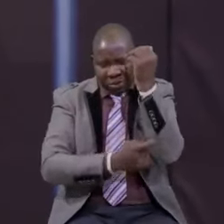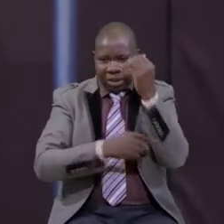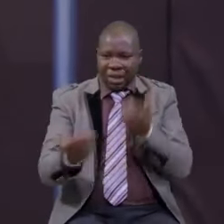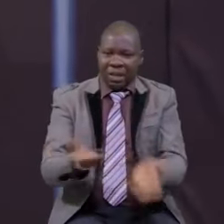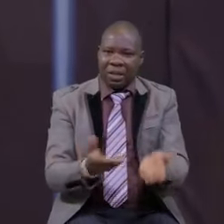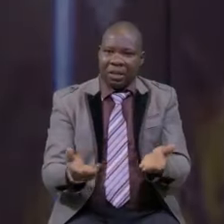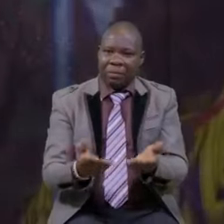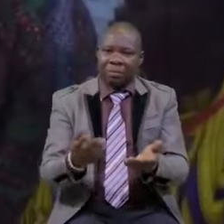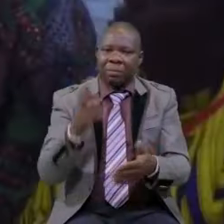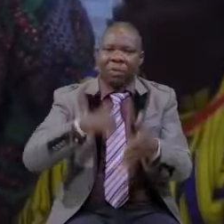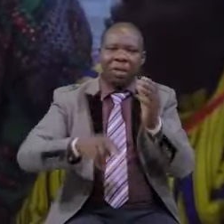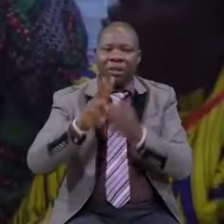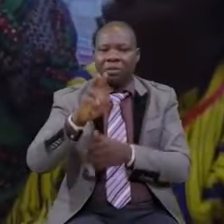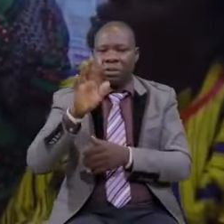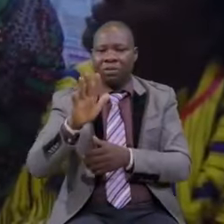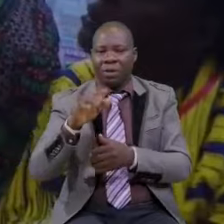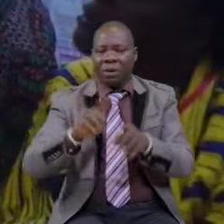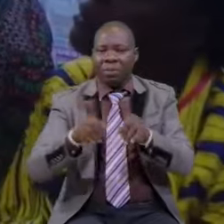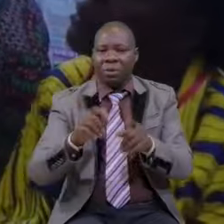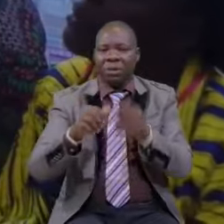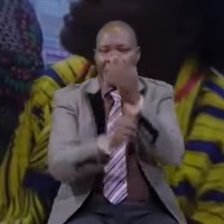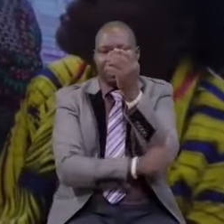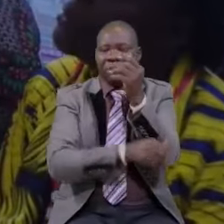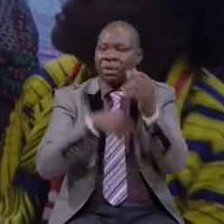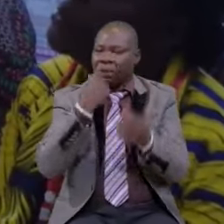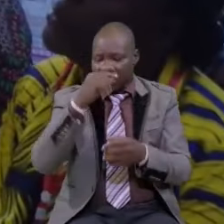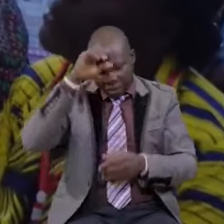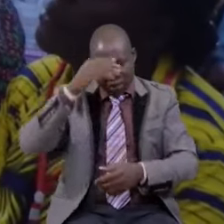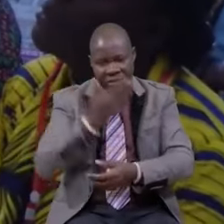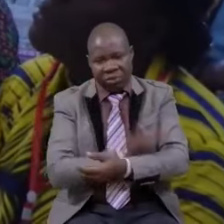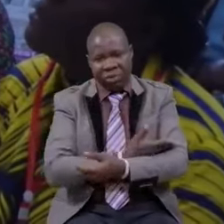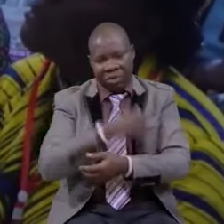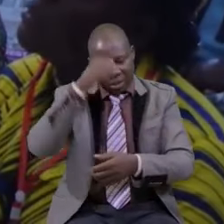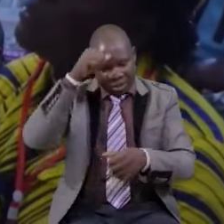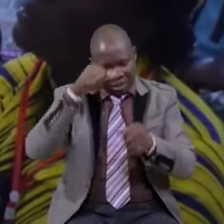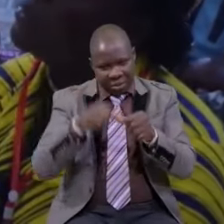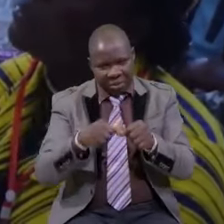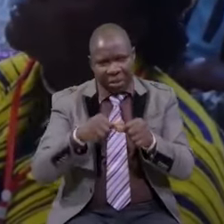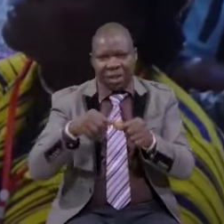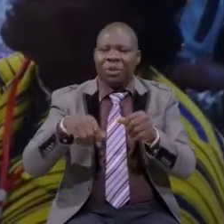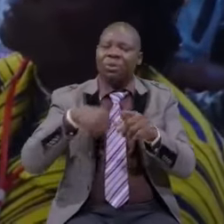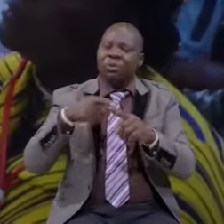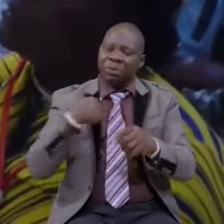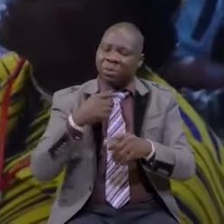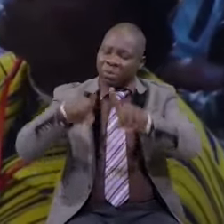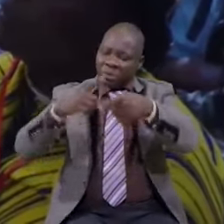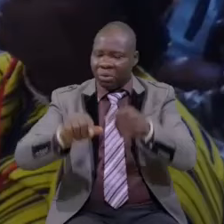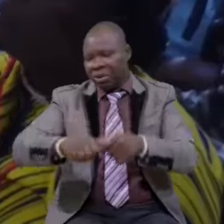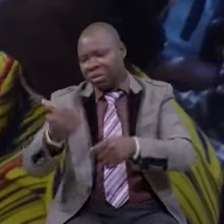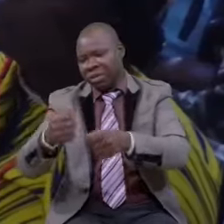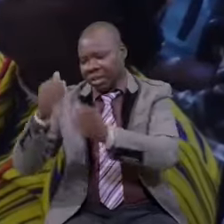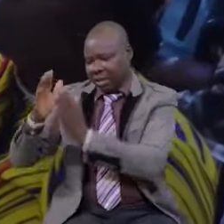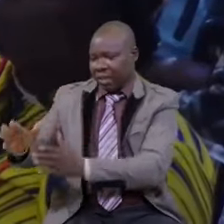In verse 25, but Abraham said, son, remember, when we get to the other side, how would I know when